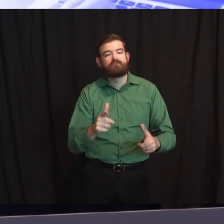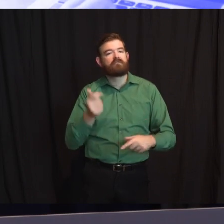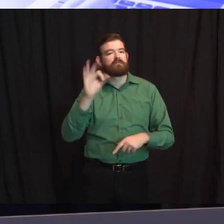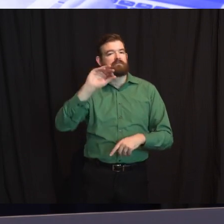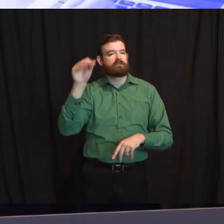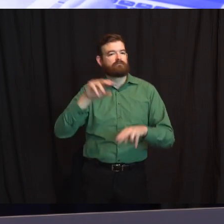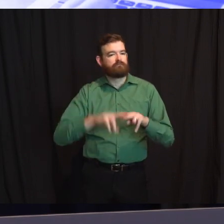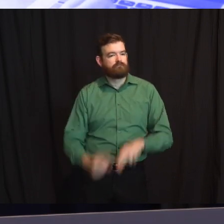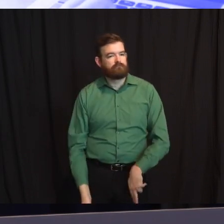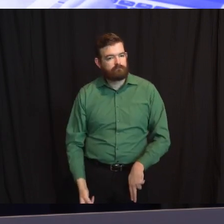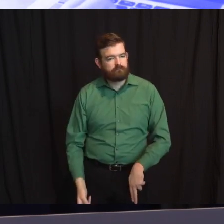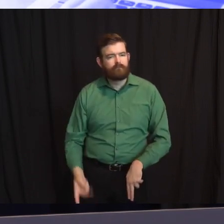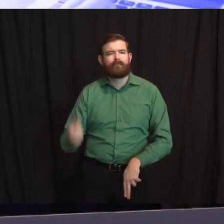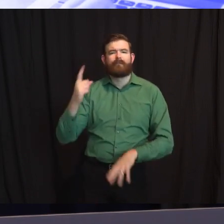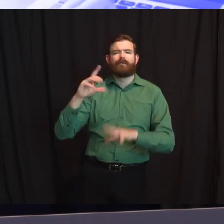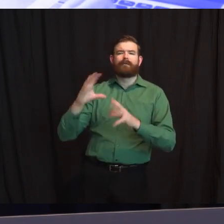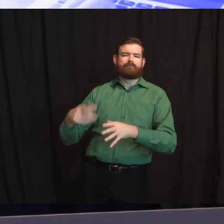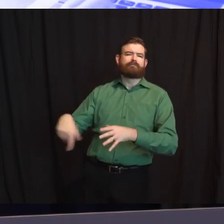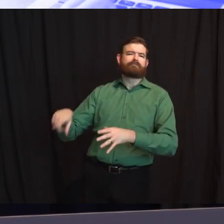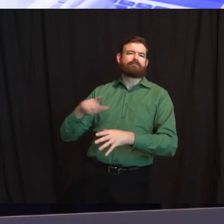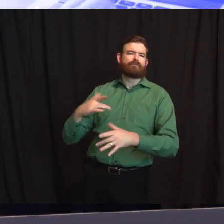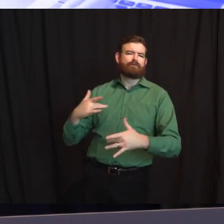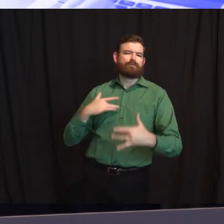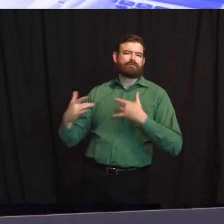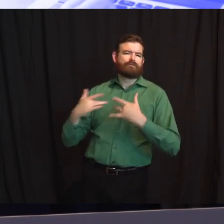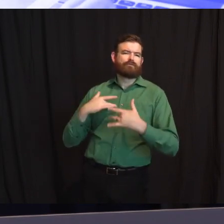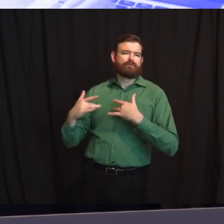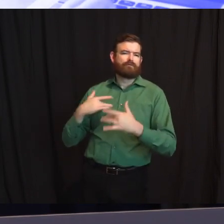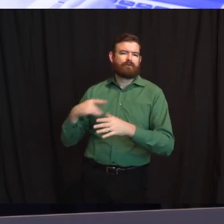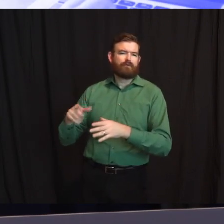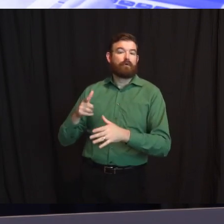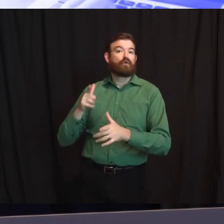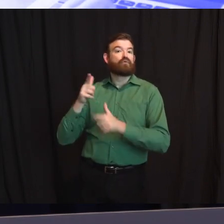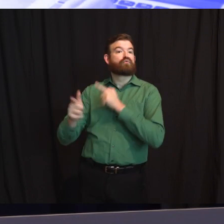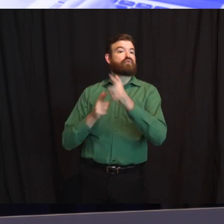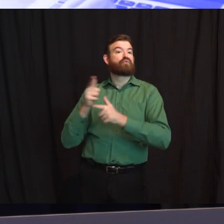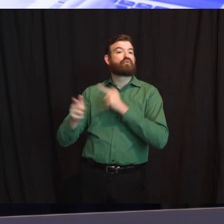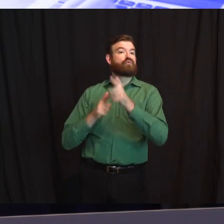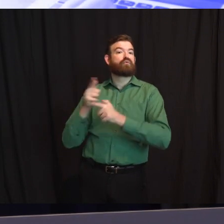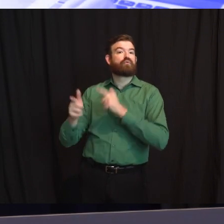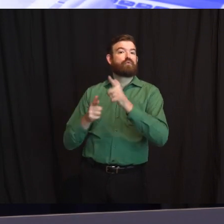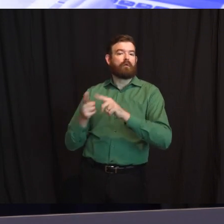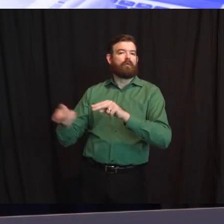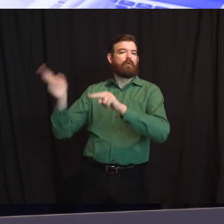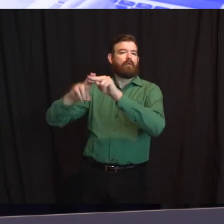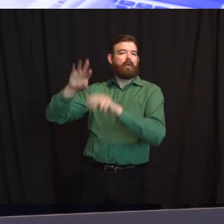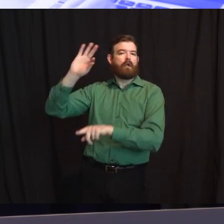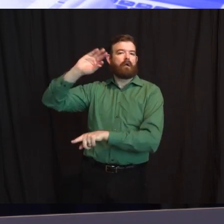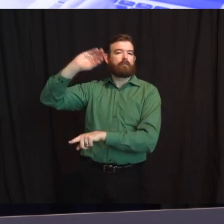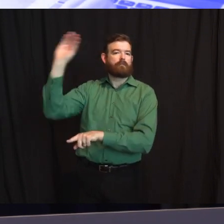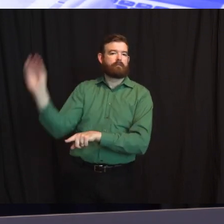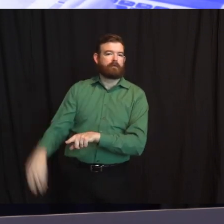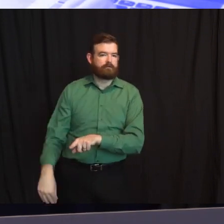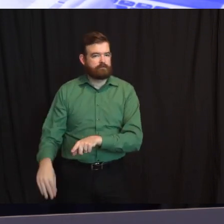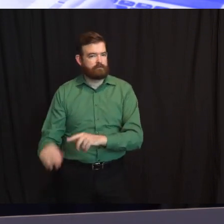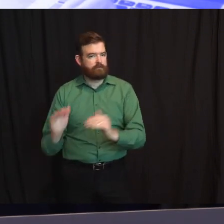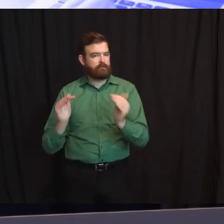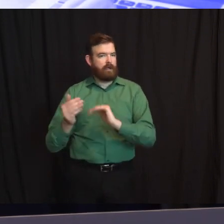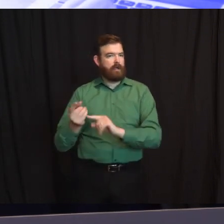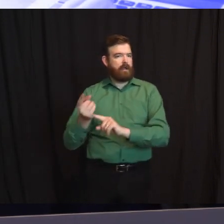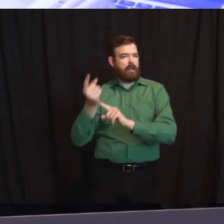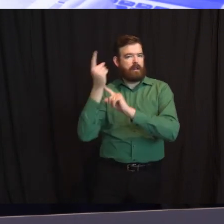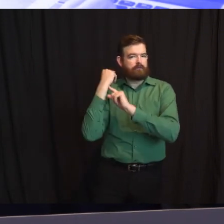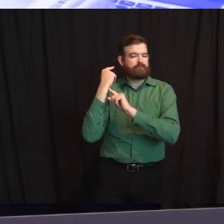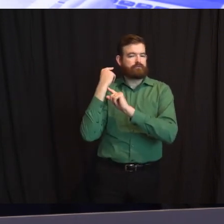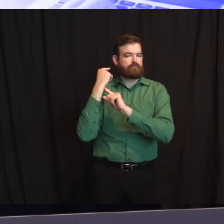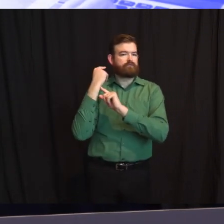just as of today, our shooting murders are up 9% compared to last year at this same time. So